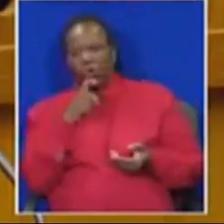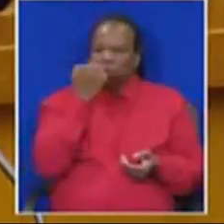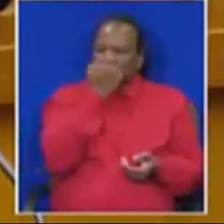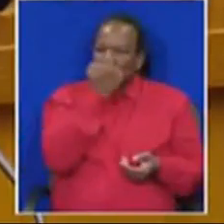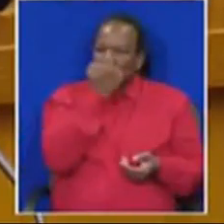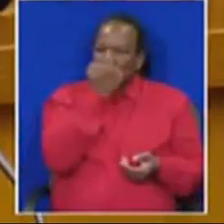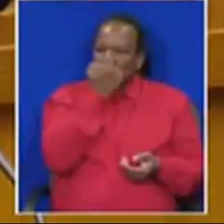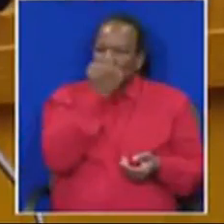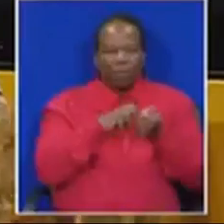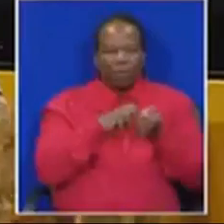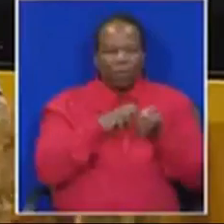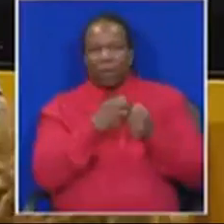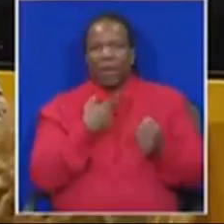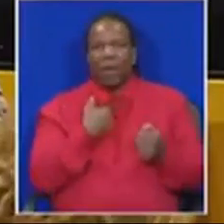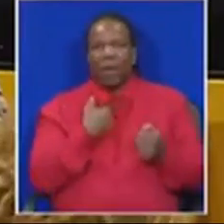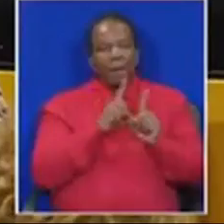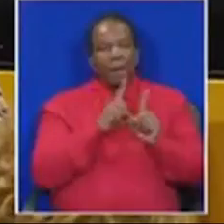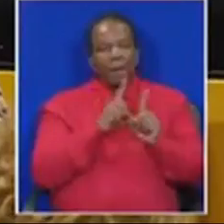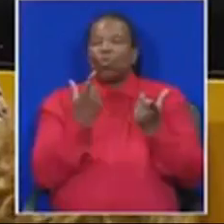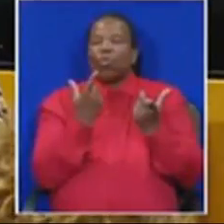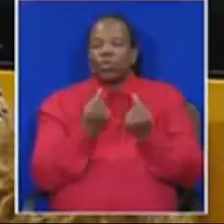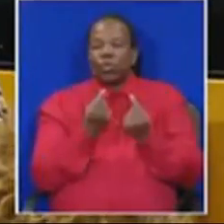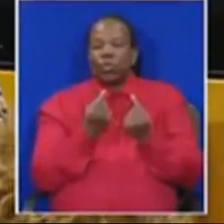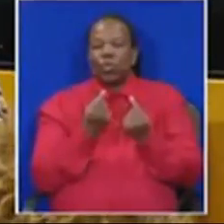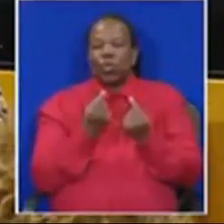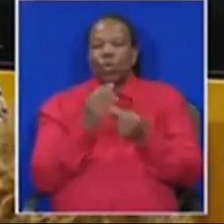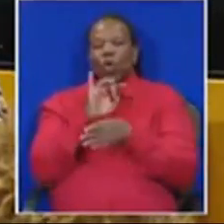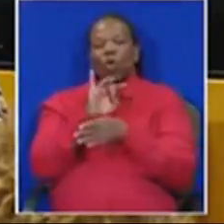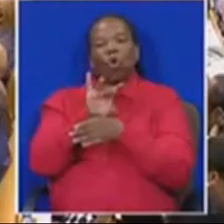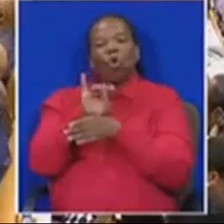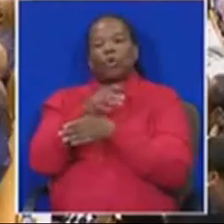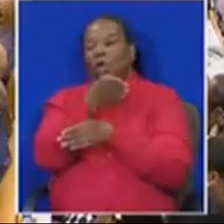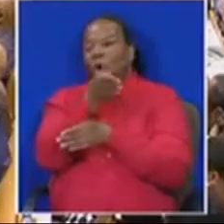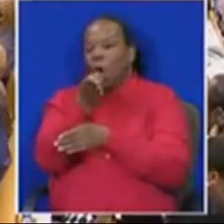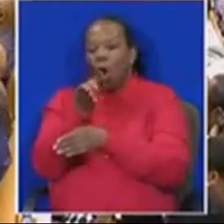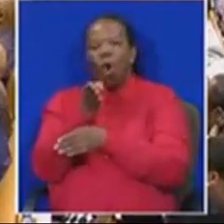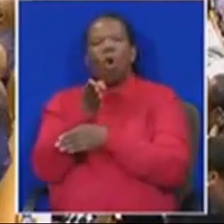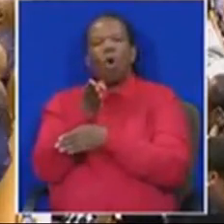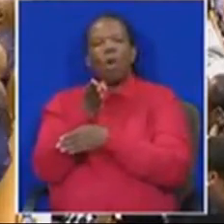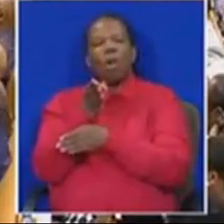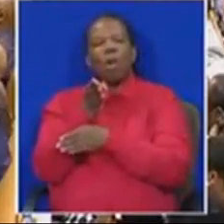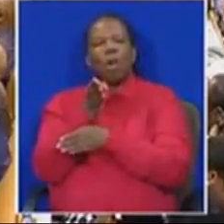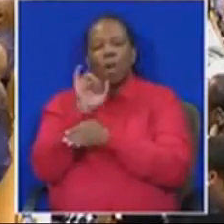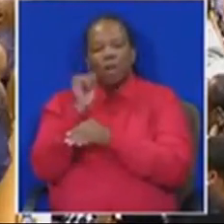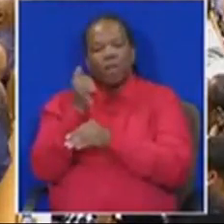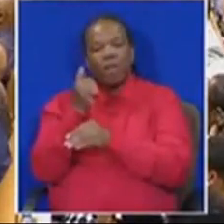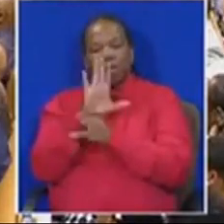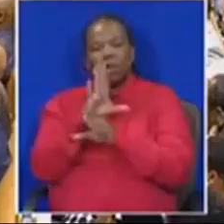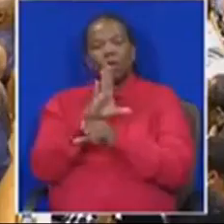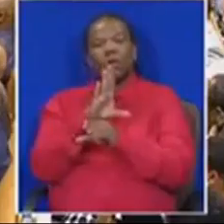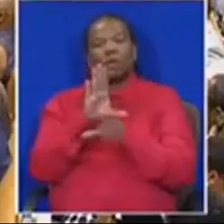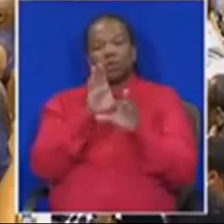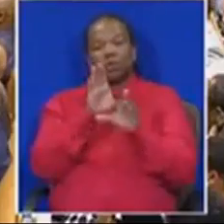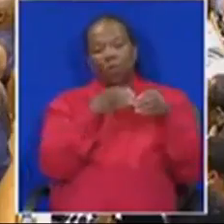will therefore undertake a process of consultation with all stakeholders to review the